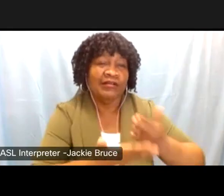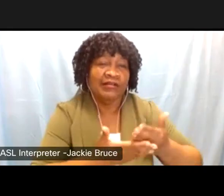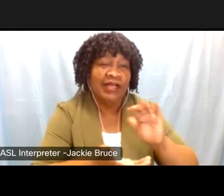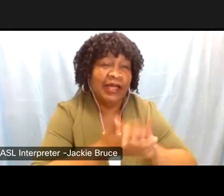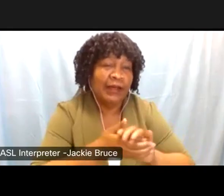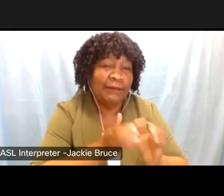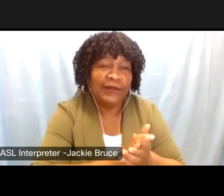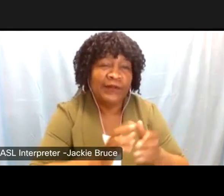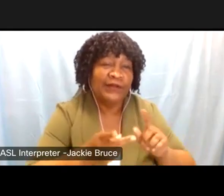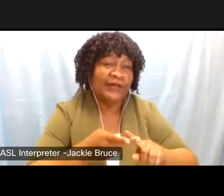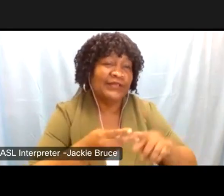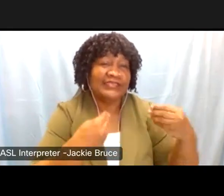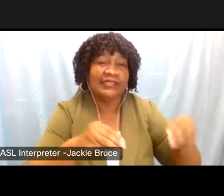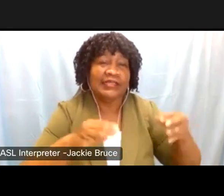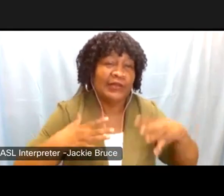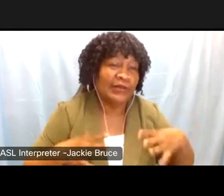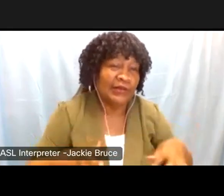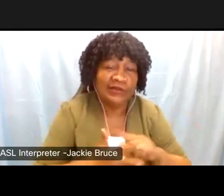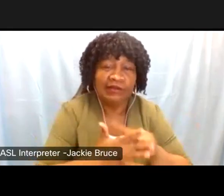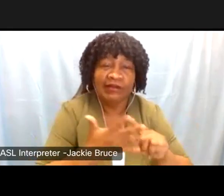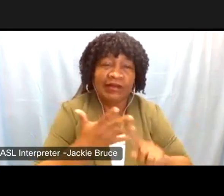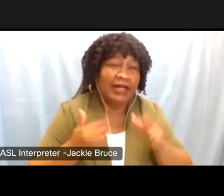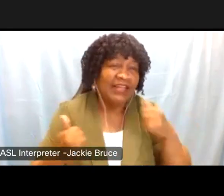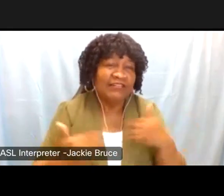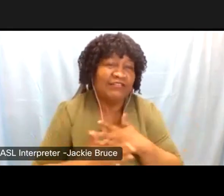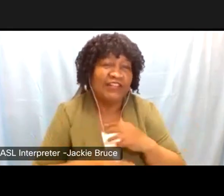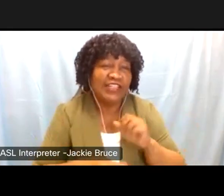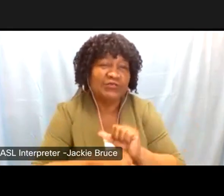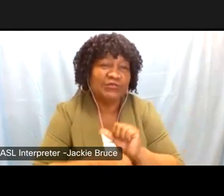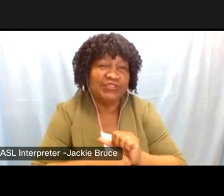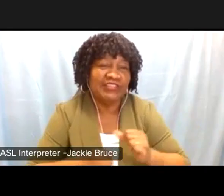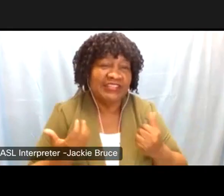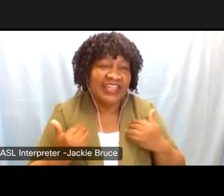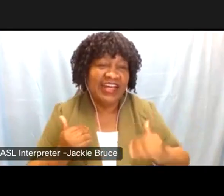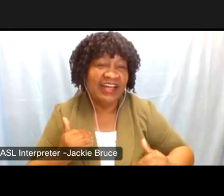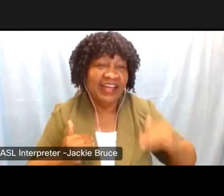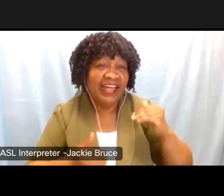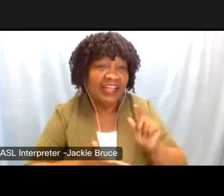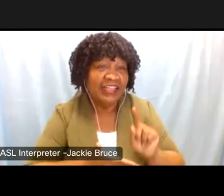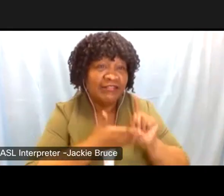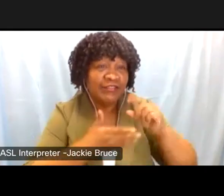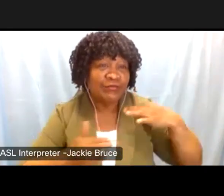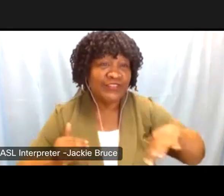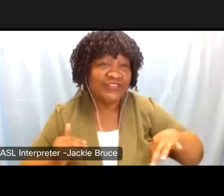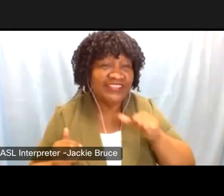class background. I can do many things. I'm not afraid of work. I didn't grow up with privilege, so I didn't quite